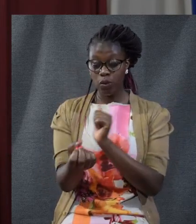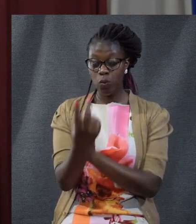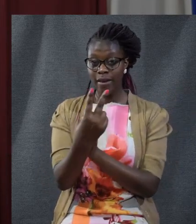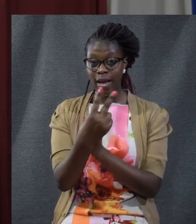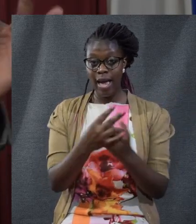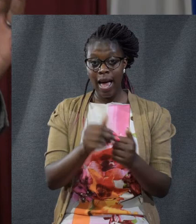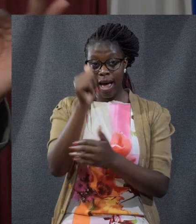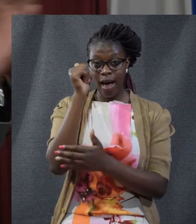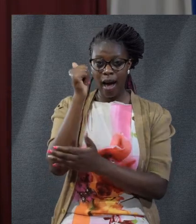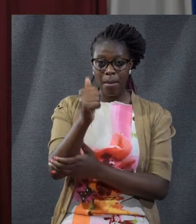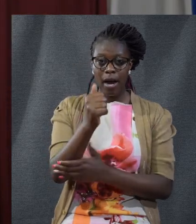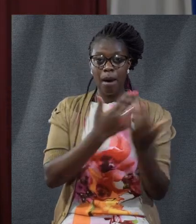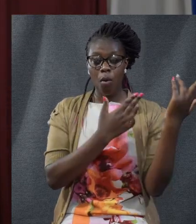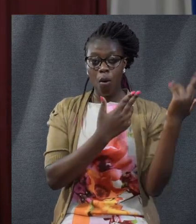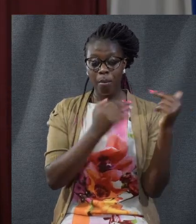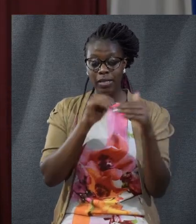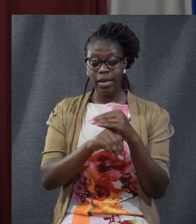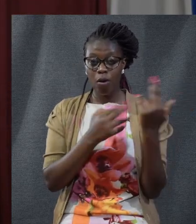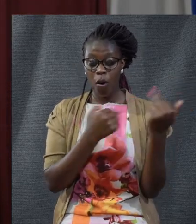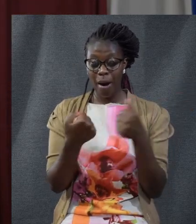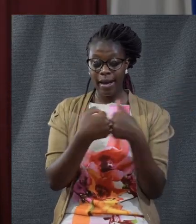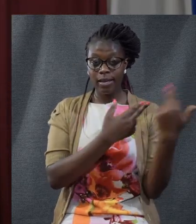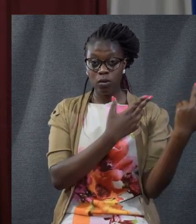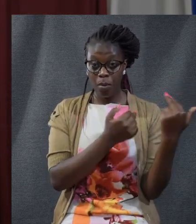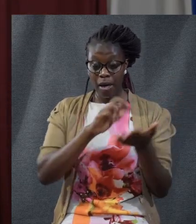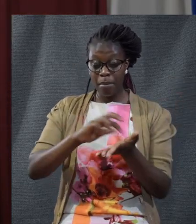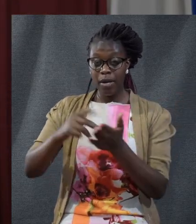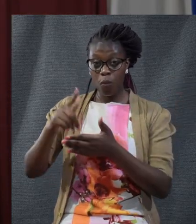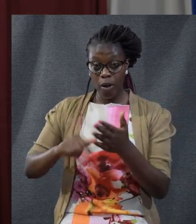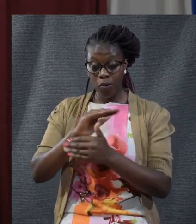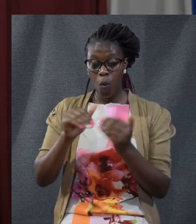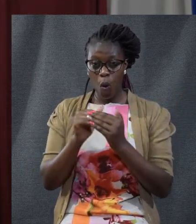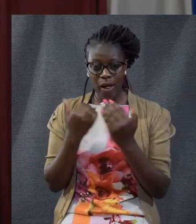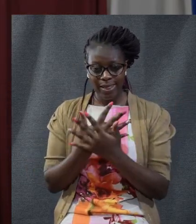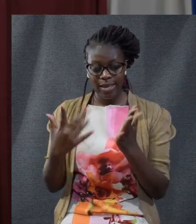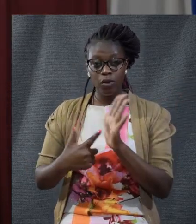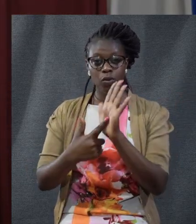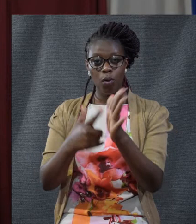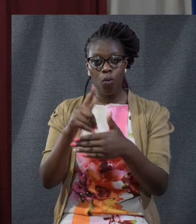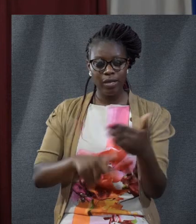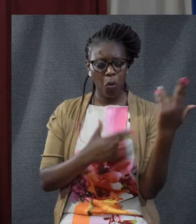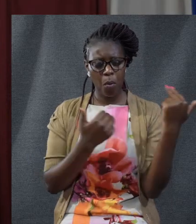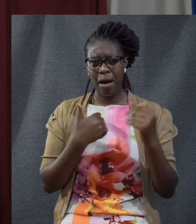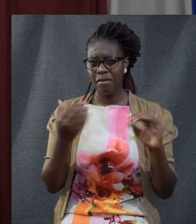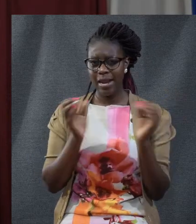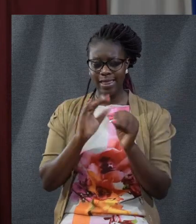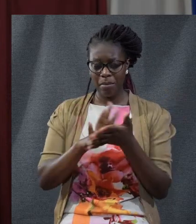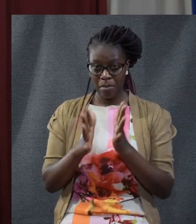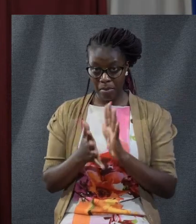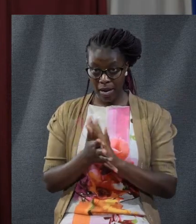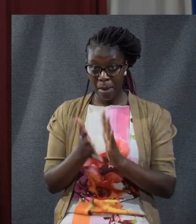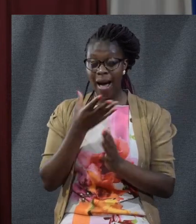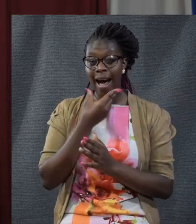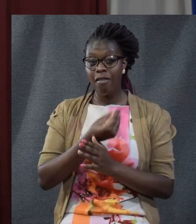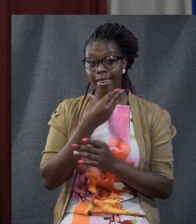that Abraham hoped in hope against hope, meaning that all things were showing there is no hope for him to get a baby. But